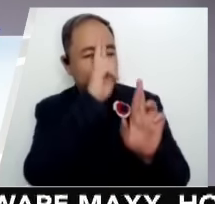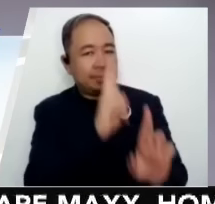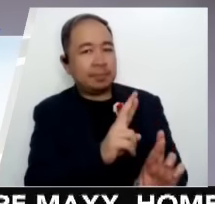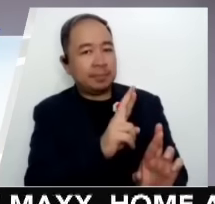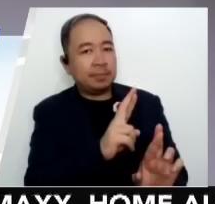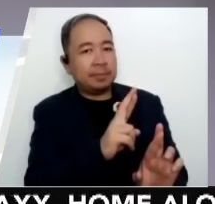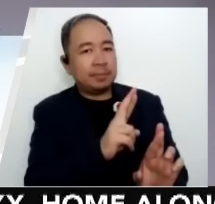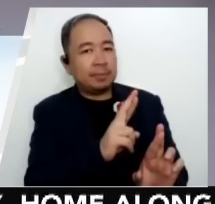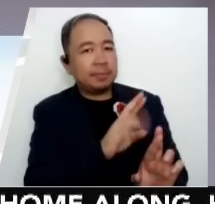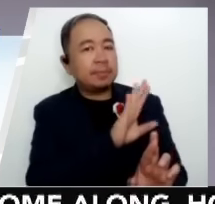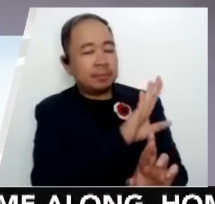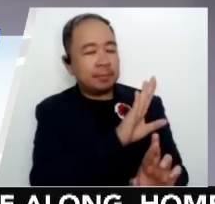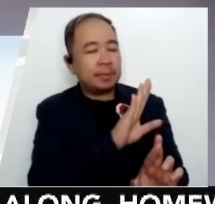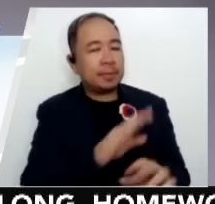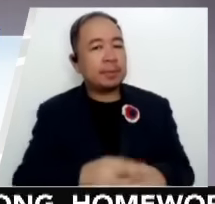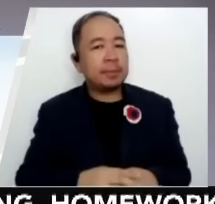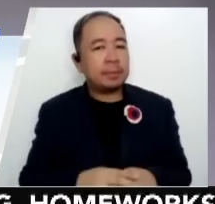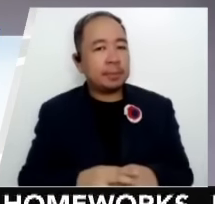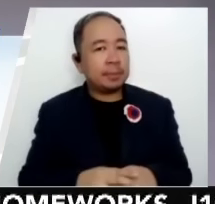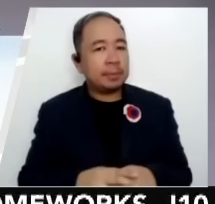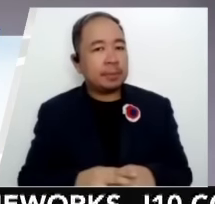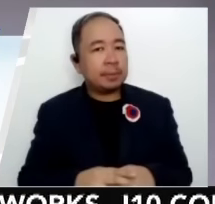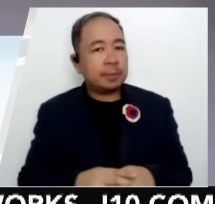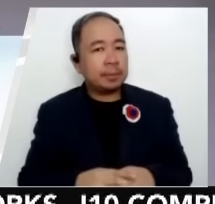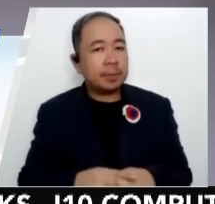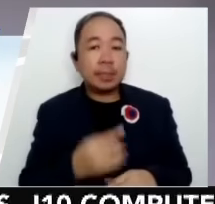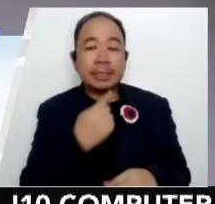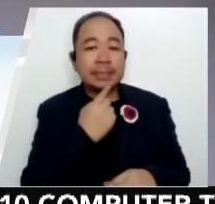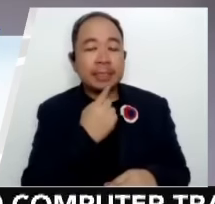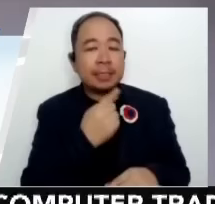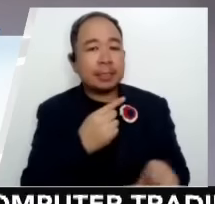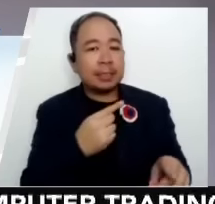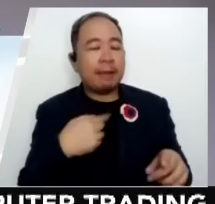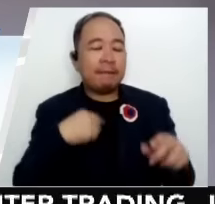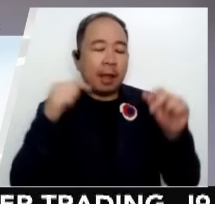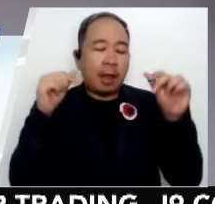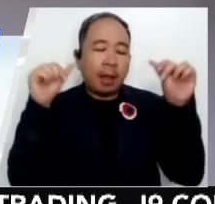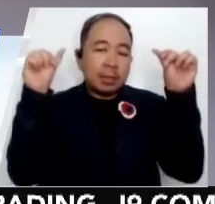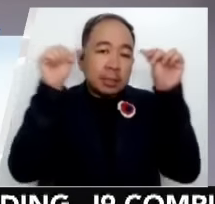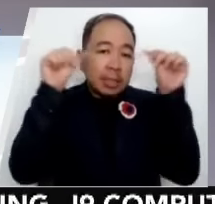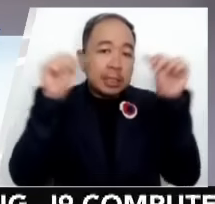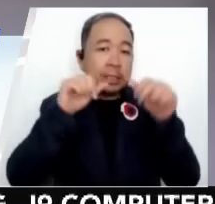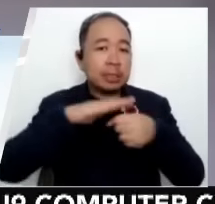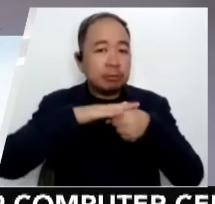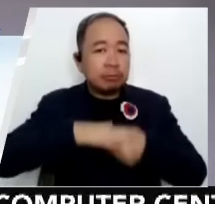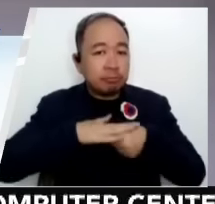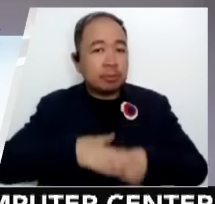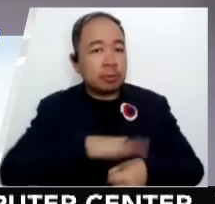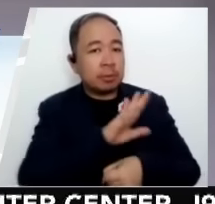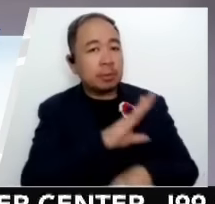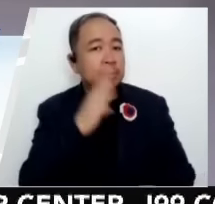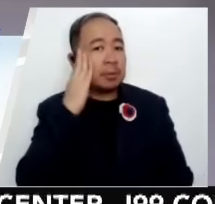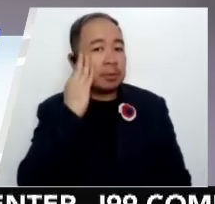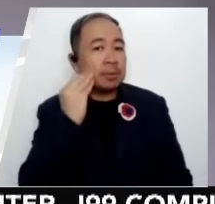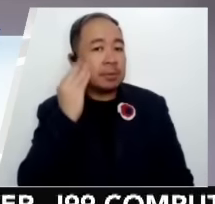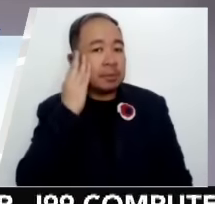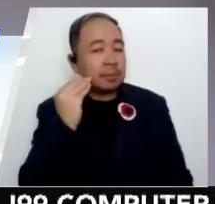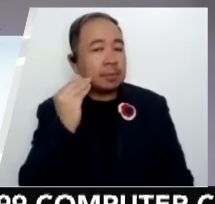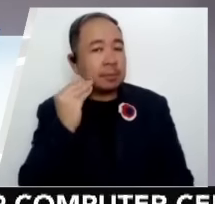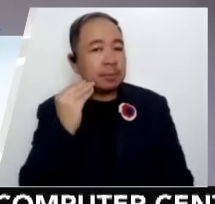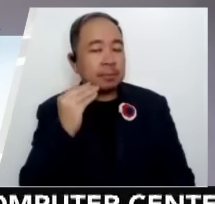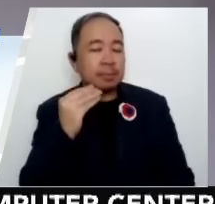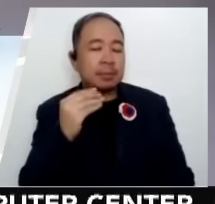yesterday. Well, sabi niya, the anxiety and stress I've been experiencing due to my detention unfortunately clouded